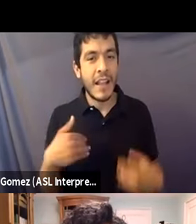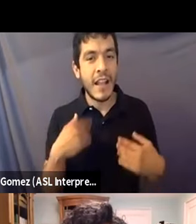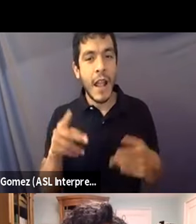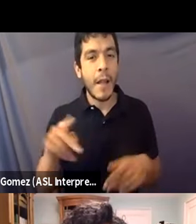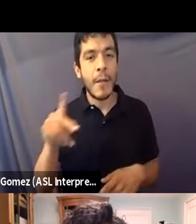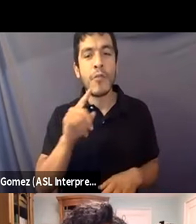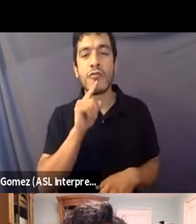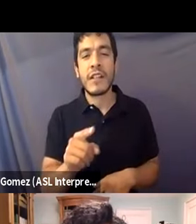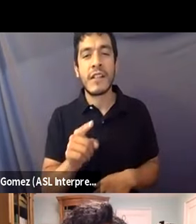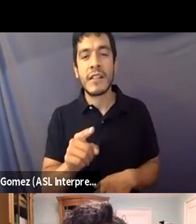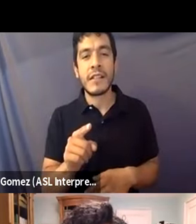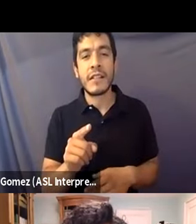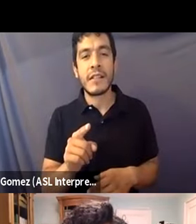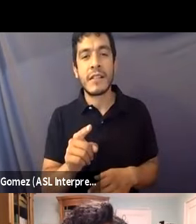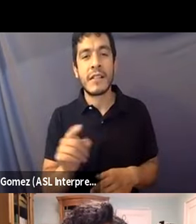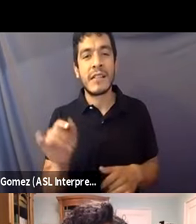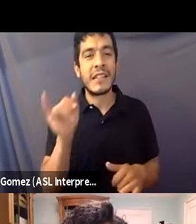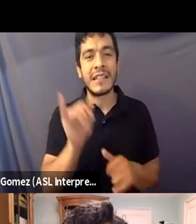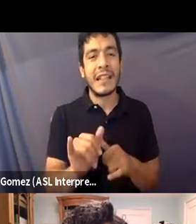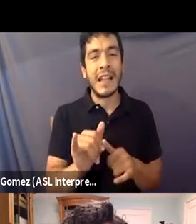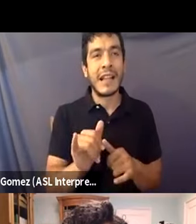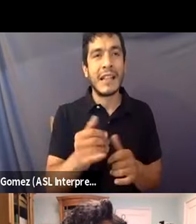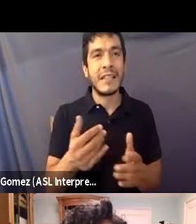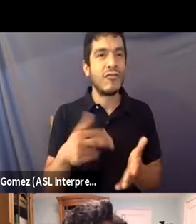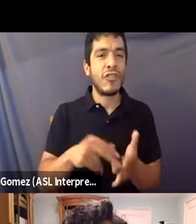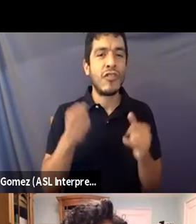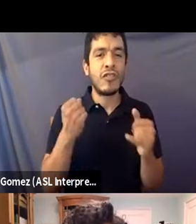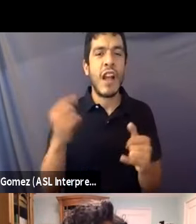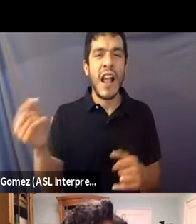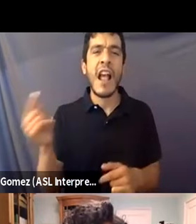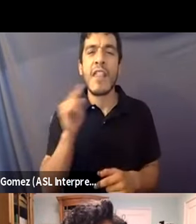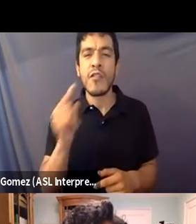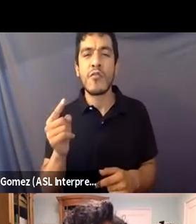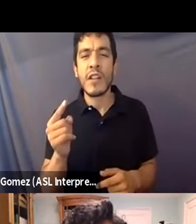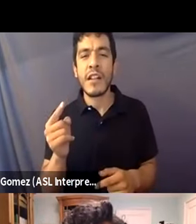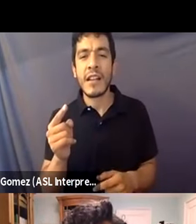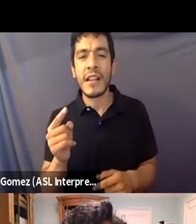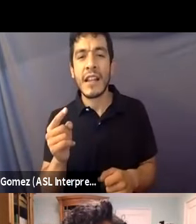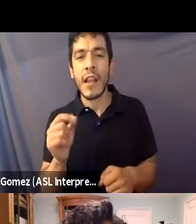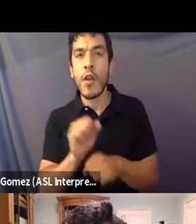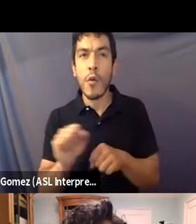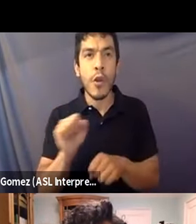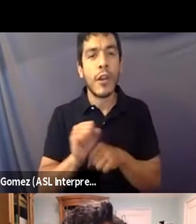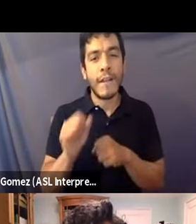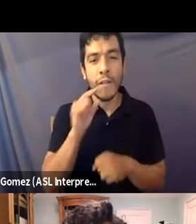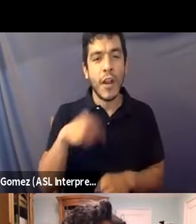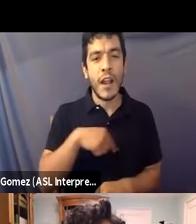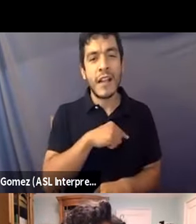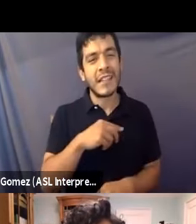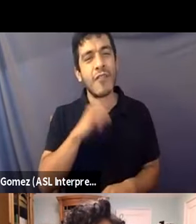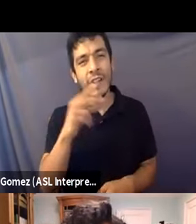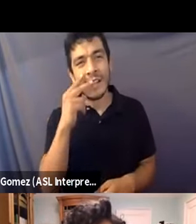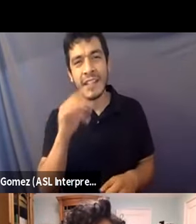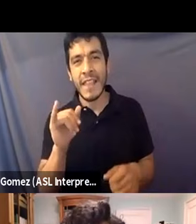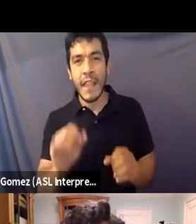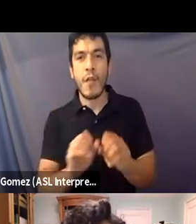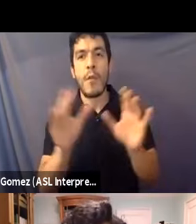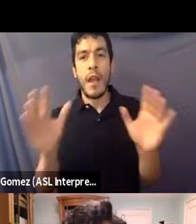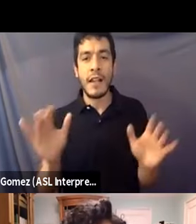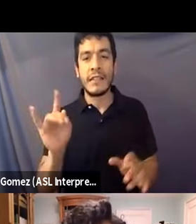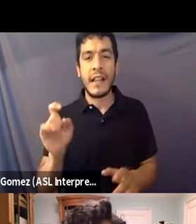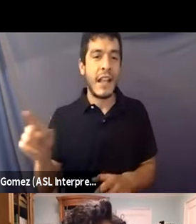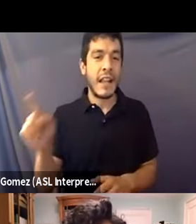been steadfast and now they're, you know, really leading the work. And so I just see that as, as really the bright spot and they're the ones that